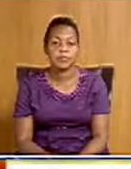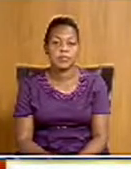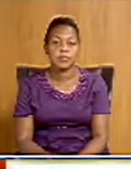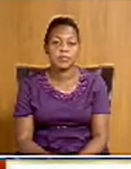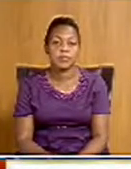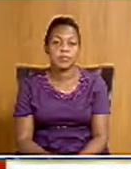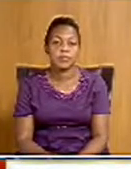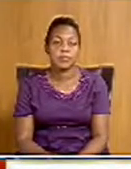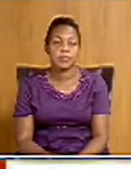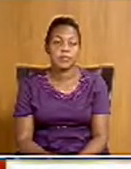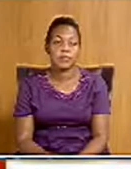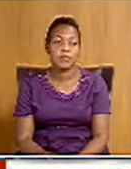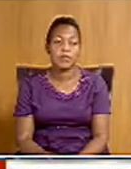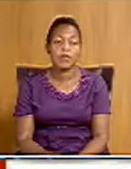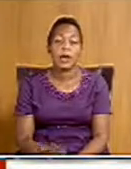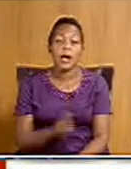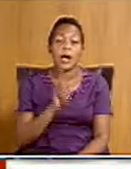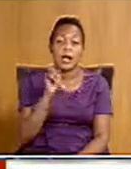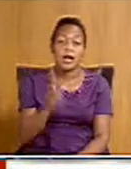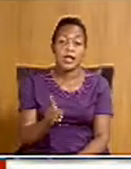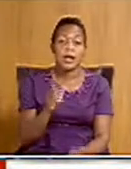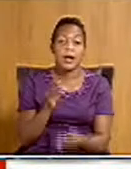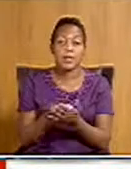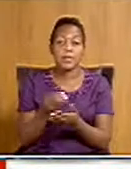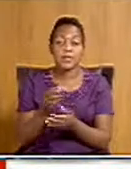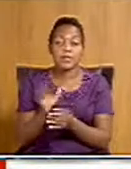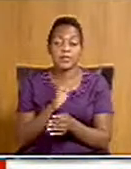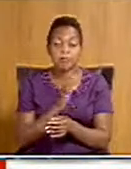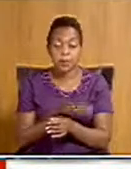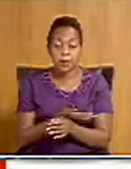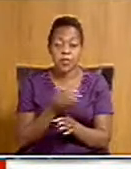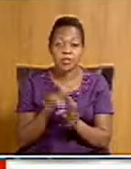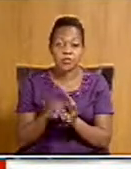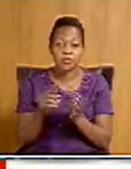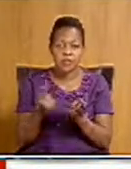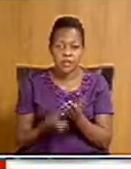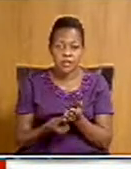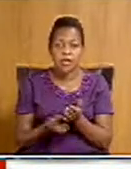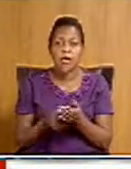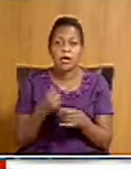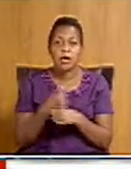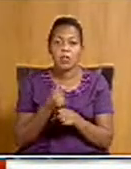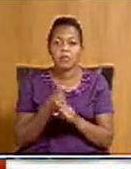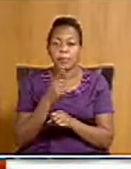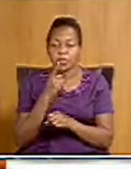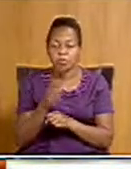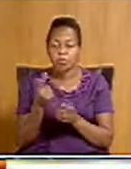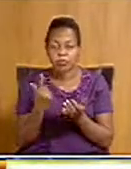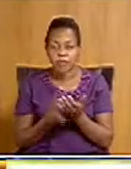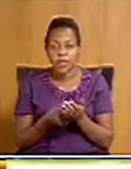Higher purchasing power in Uganda so that Ugandans can buy more.